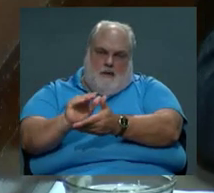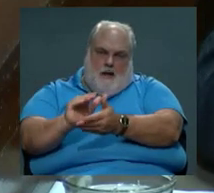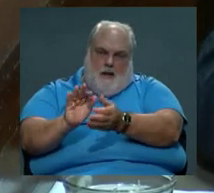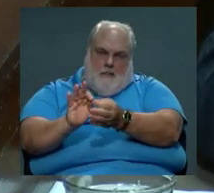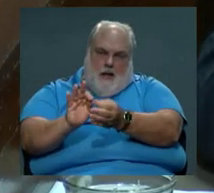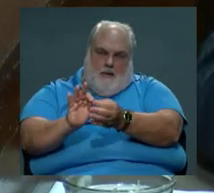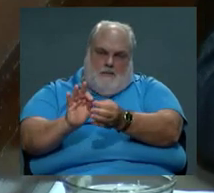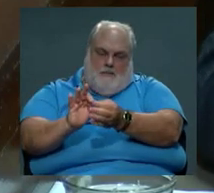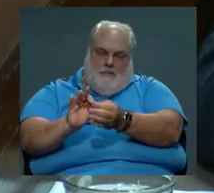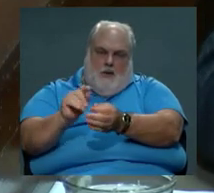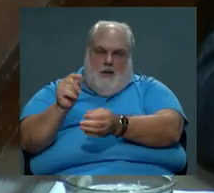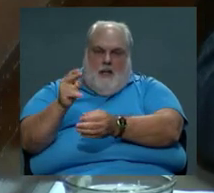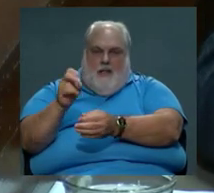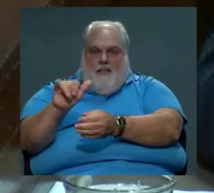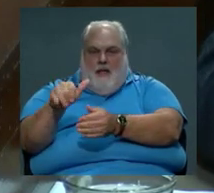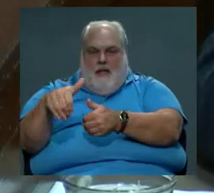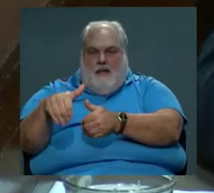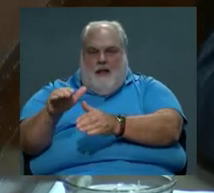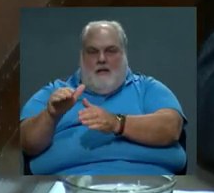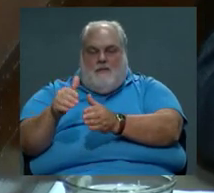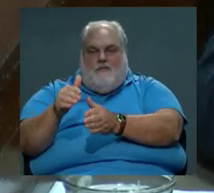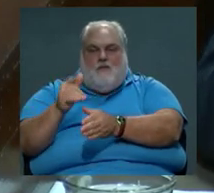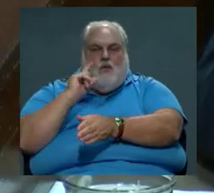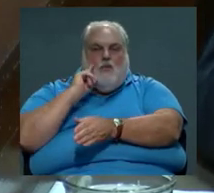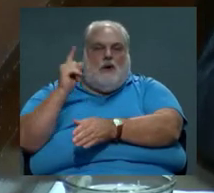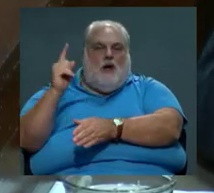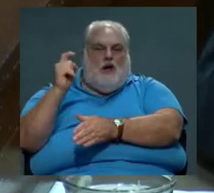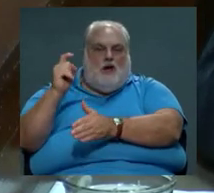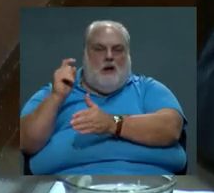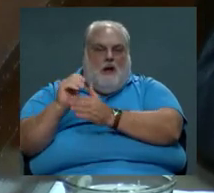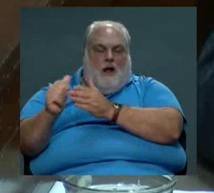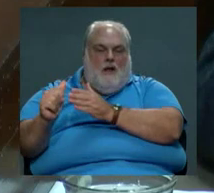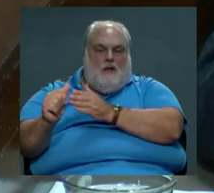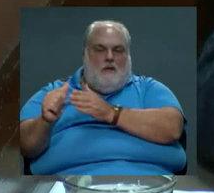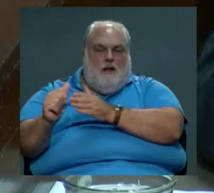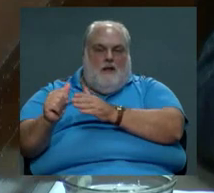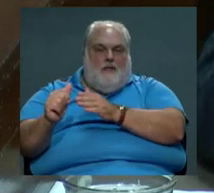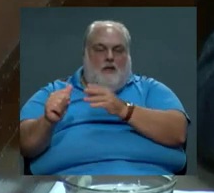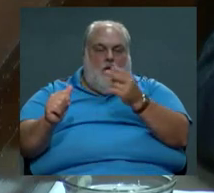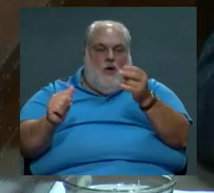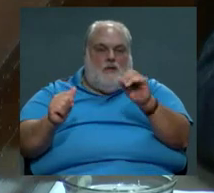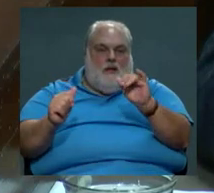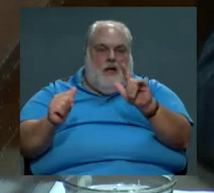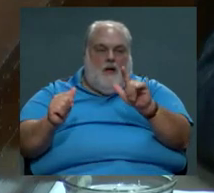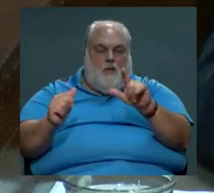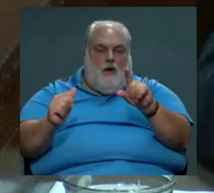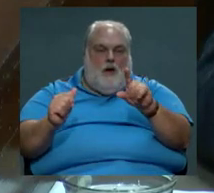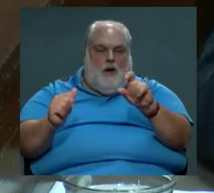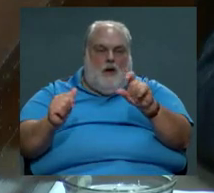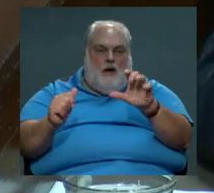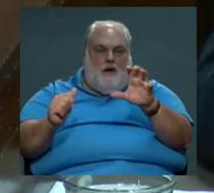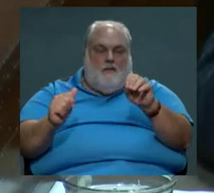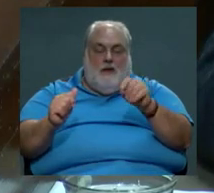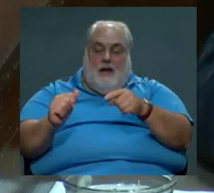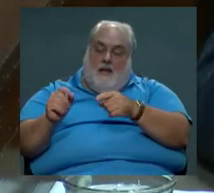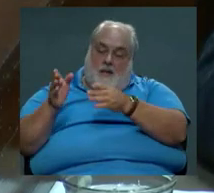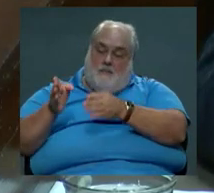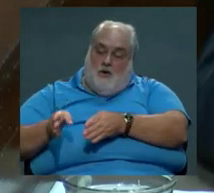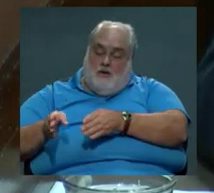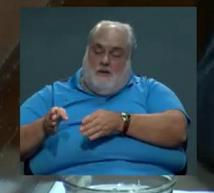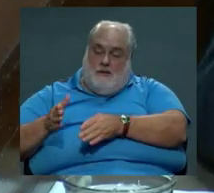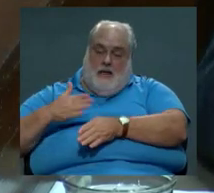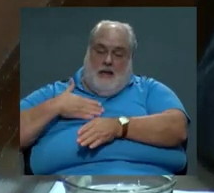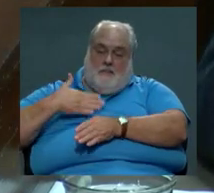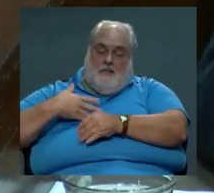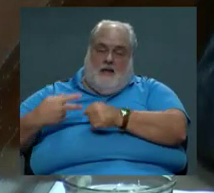So they may sell a room at $100 a night. The client seems to be happy because they have